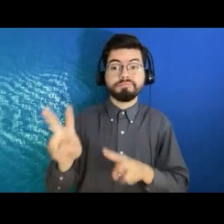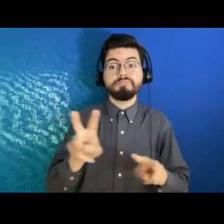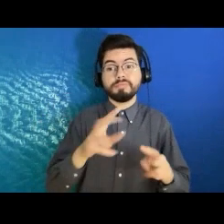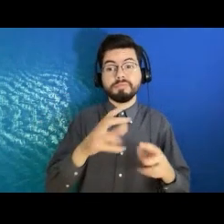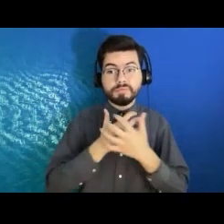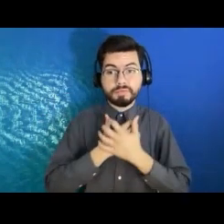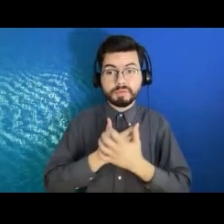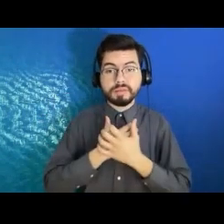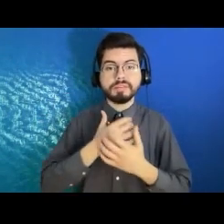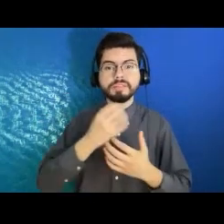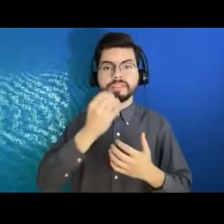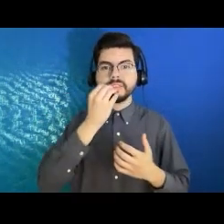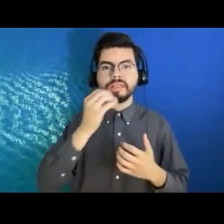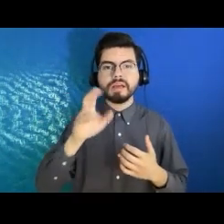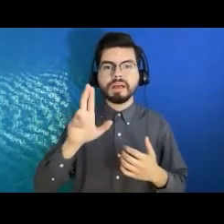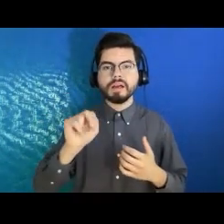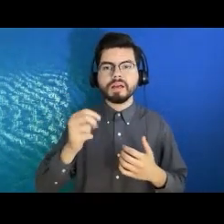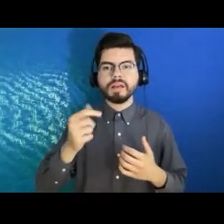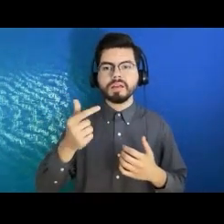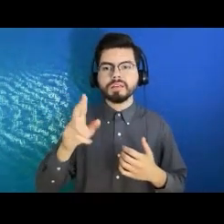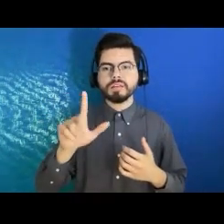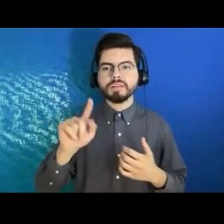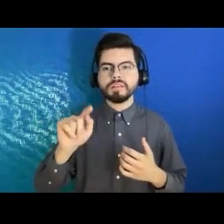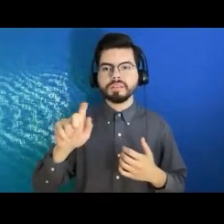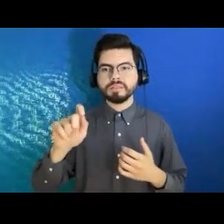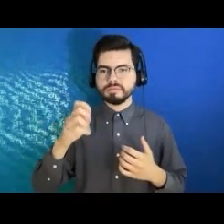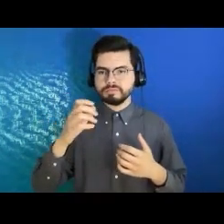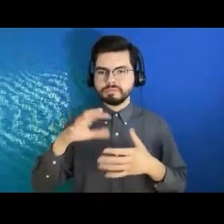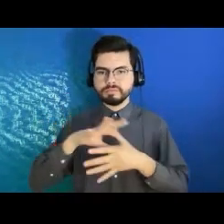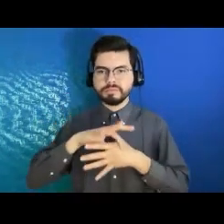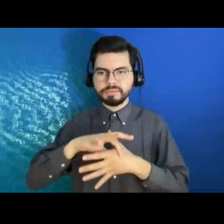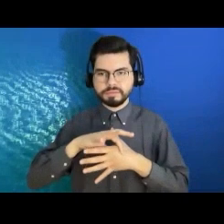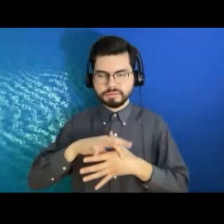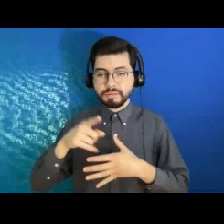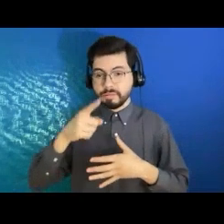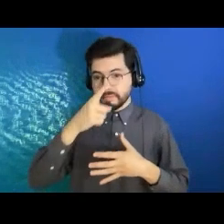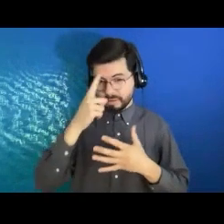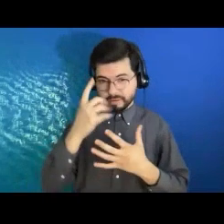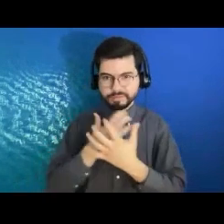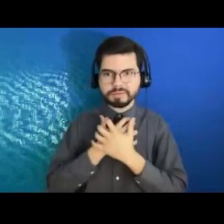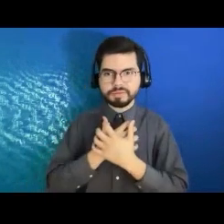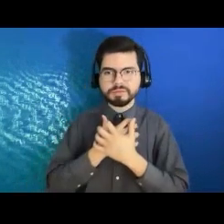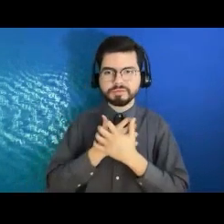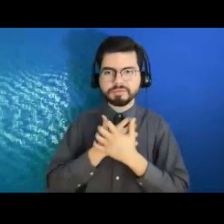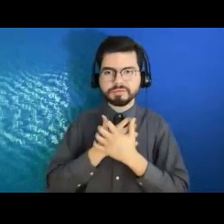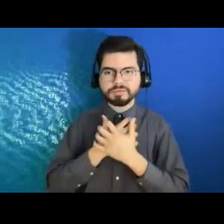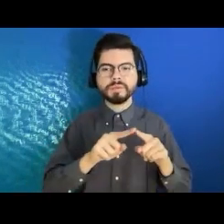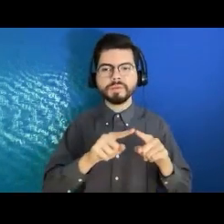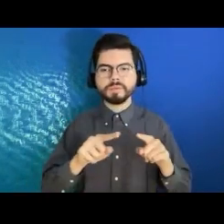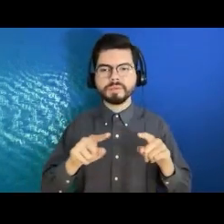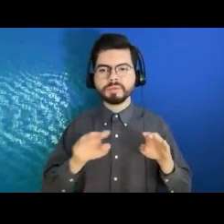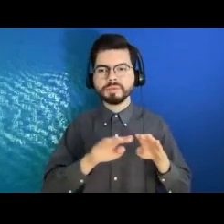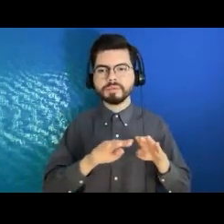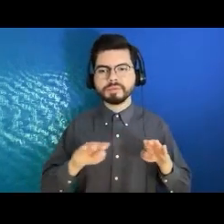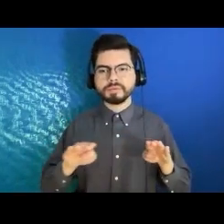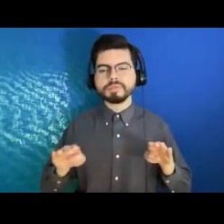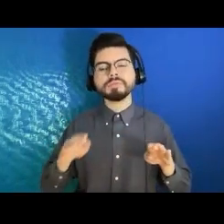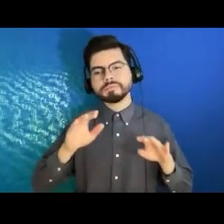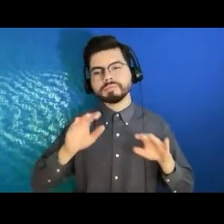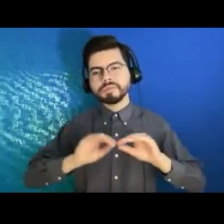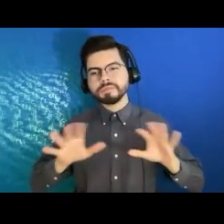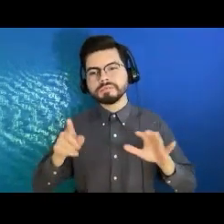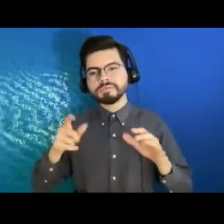black bears, it's just kind of flatlining. Black bears are obviously competing with grizzly bears and wolves for carcasses, so they're kind